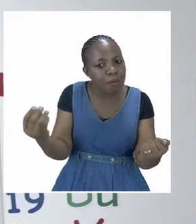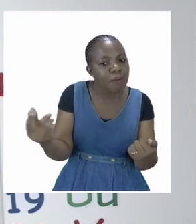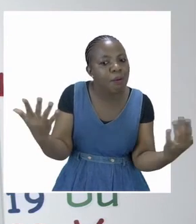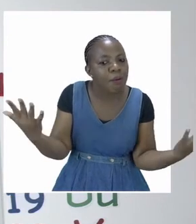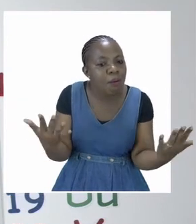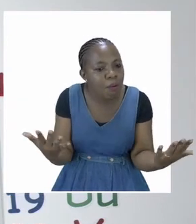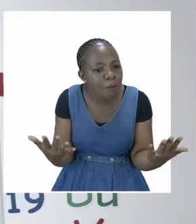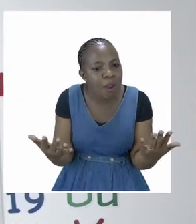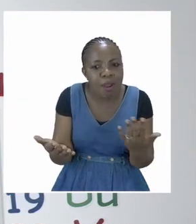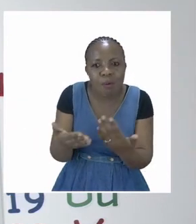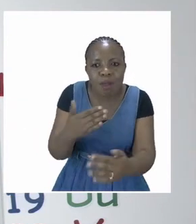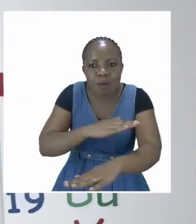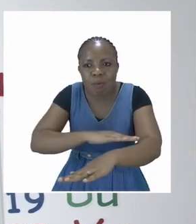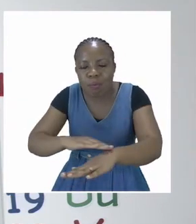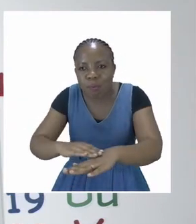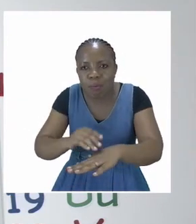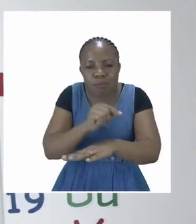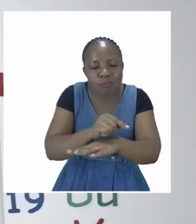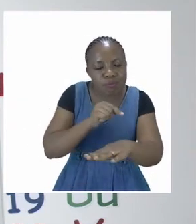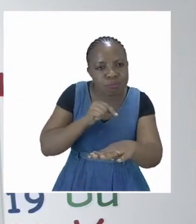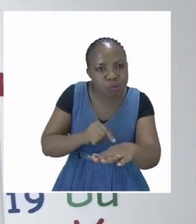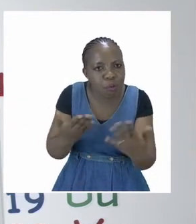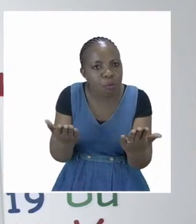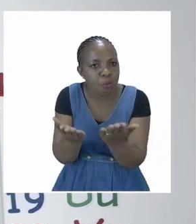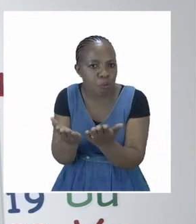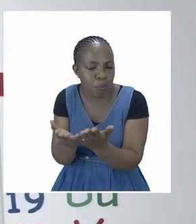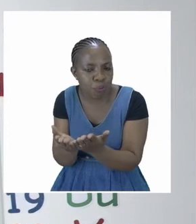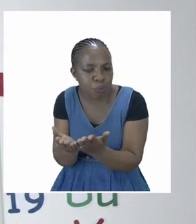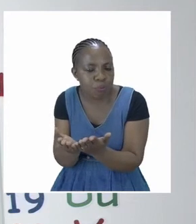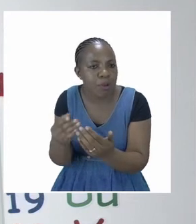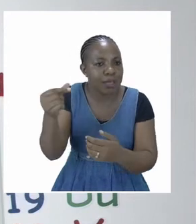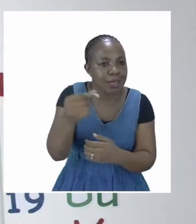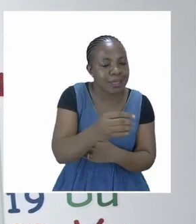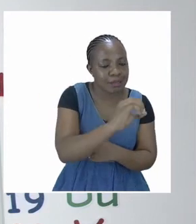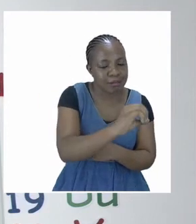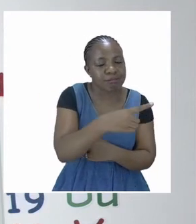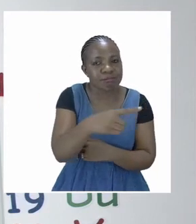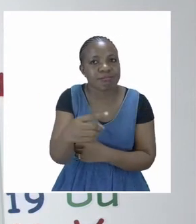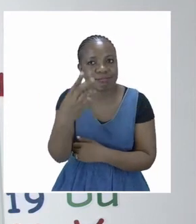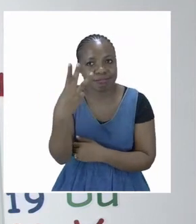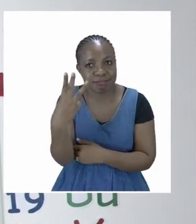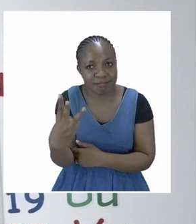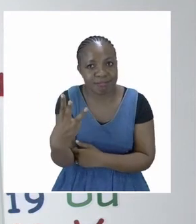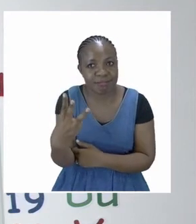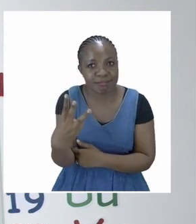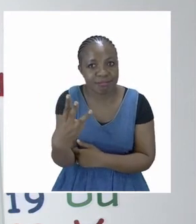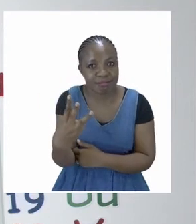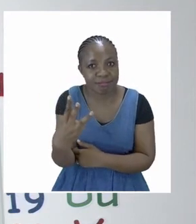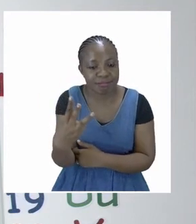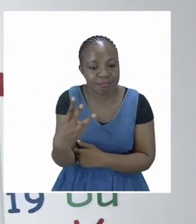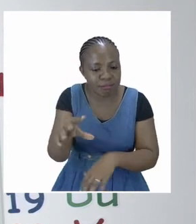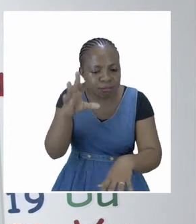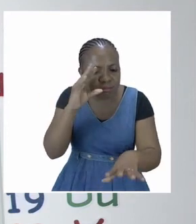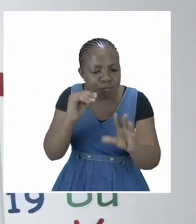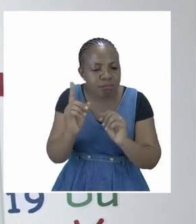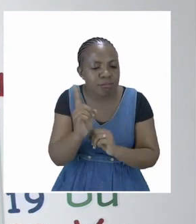to Thursday for pre-primary up until grade 3. The lessons are for listening